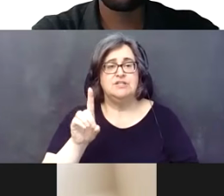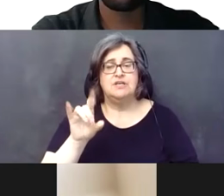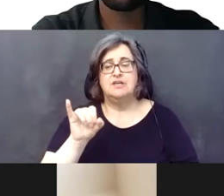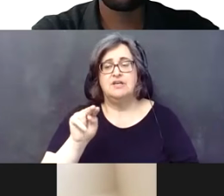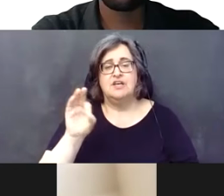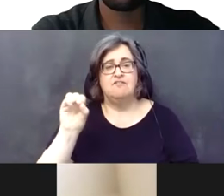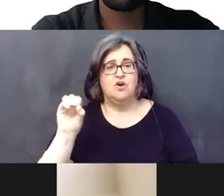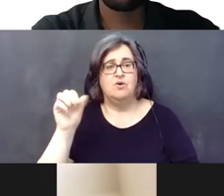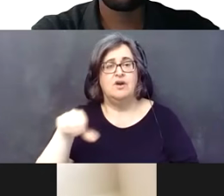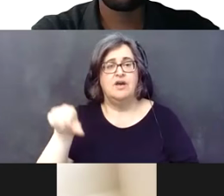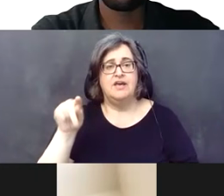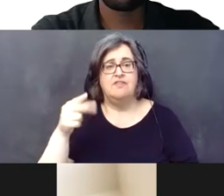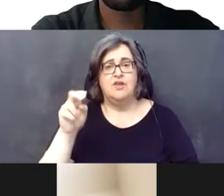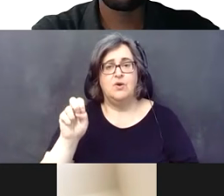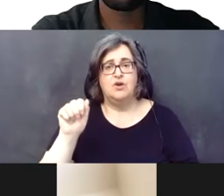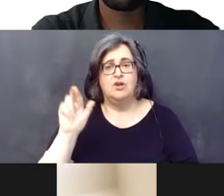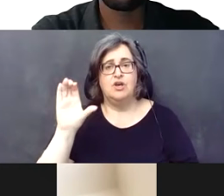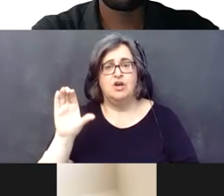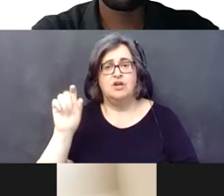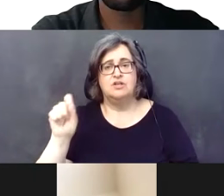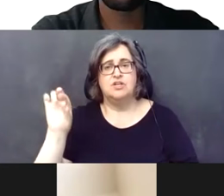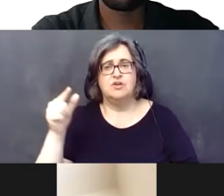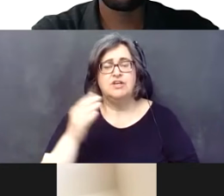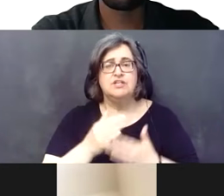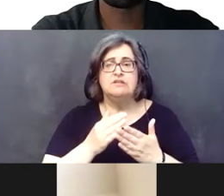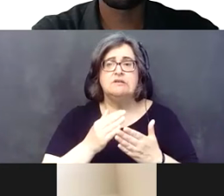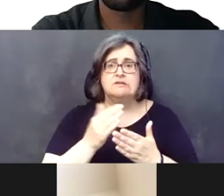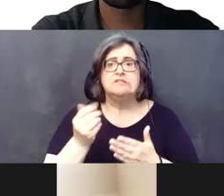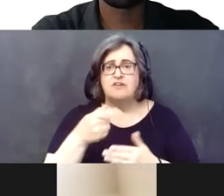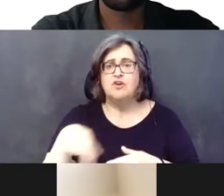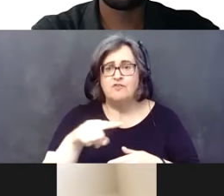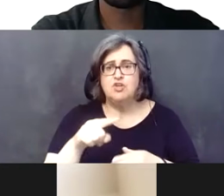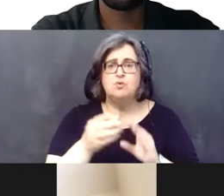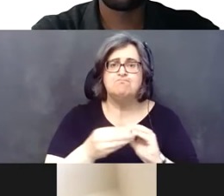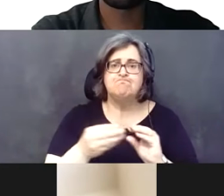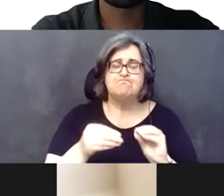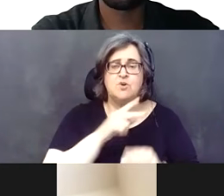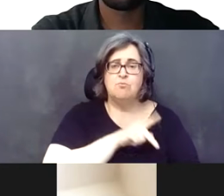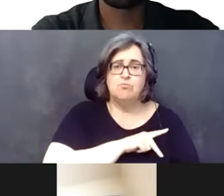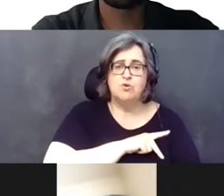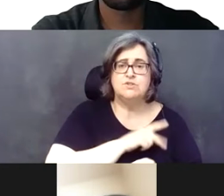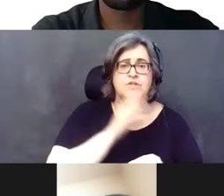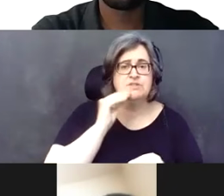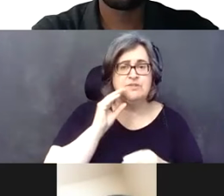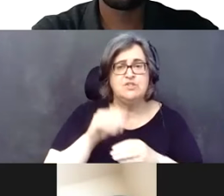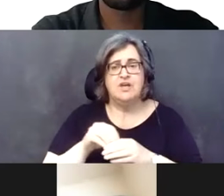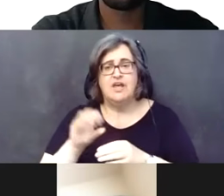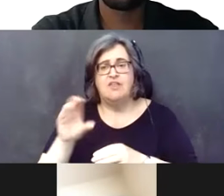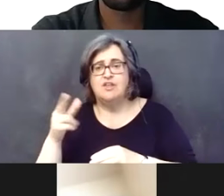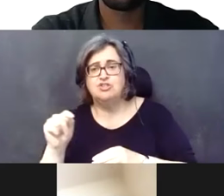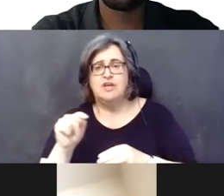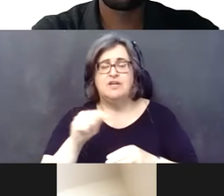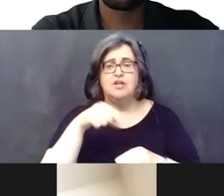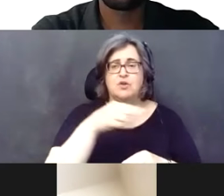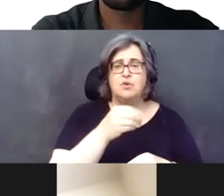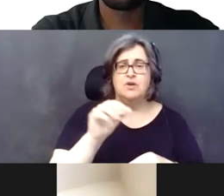nccjdinfo@thearc.org. Also, several of you have shared some personal experiences that you've had in the chat box or in the Q&A,